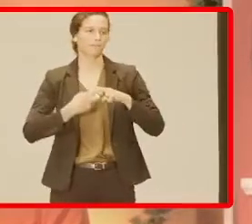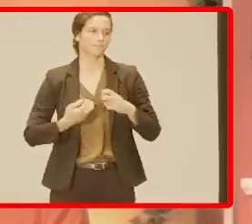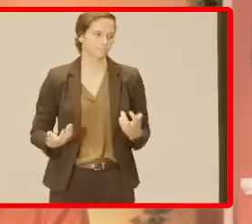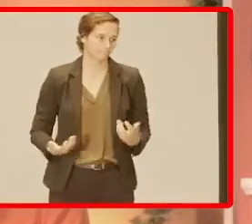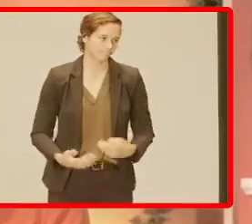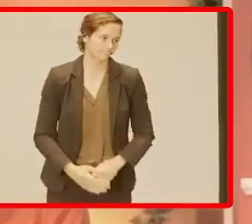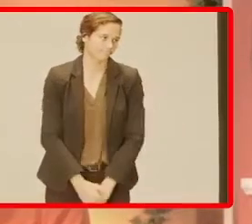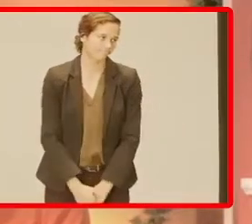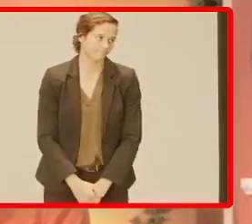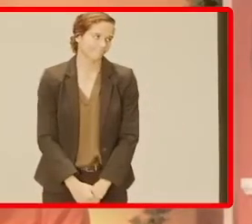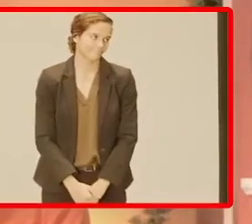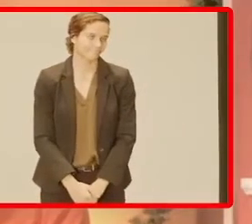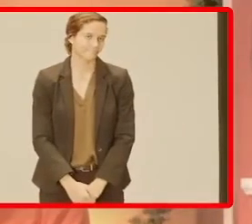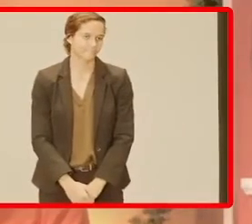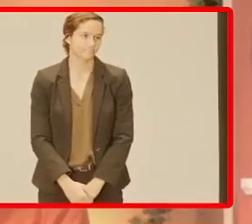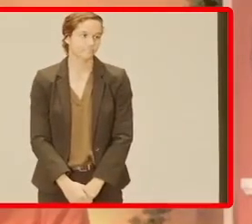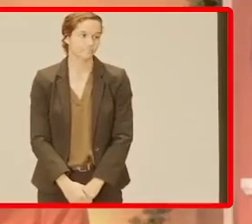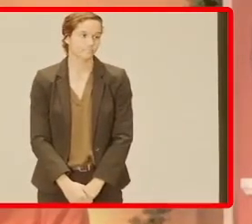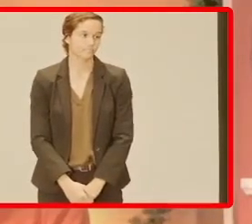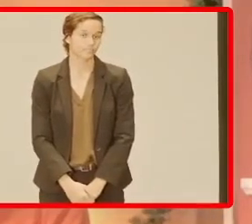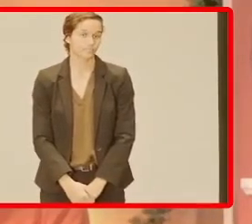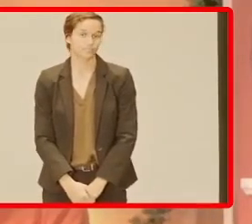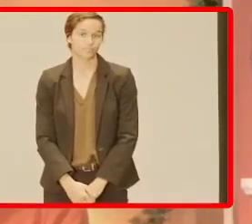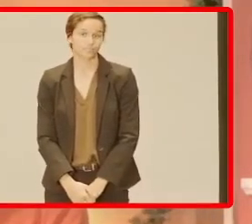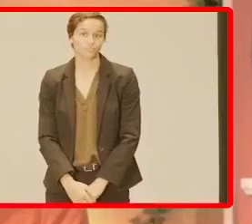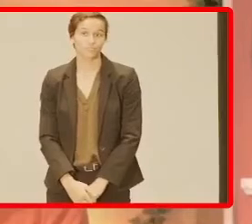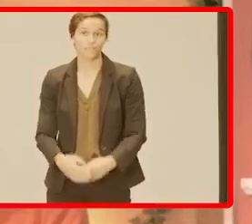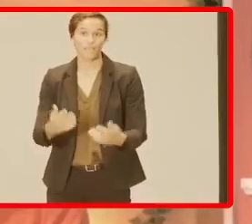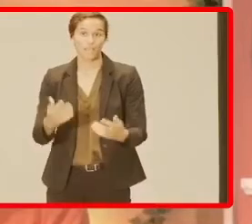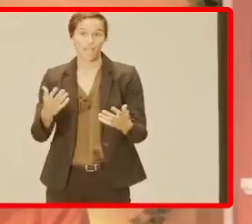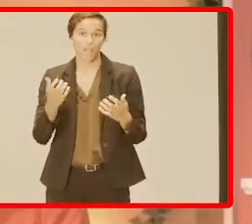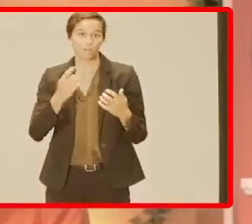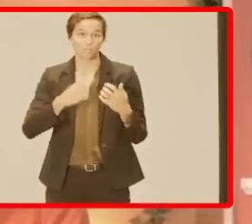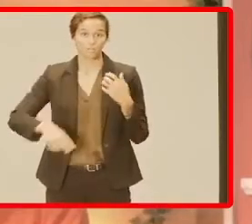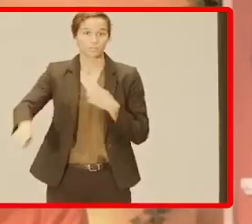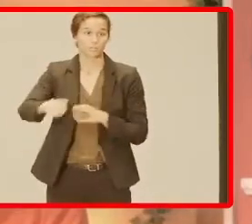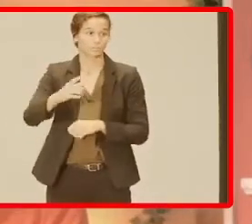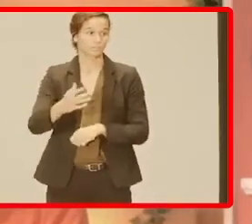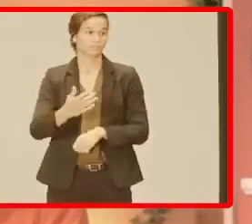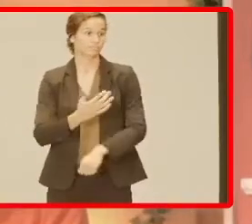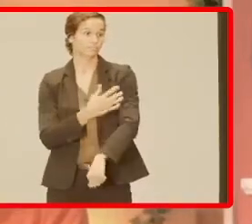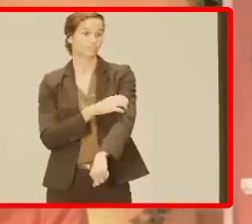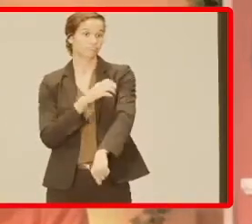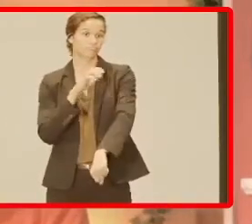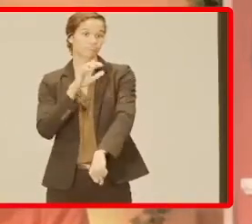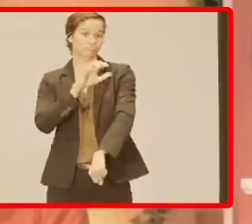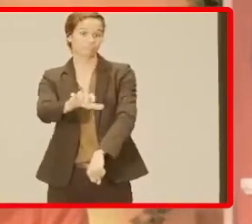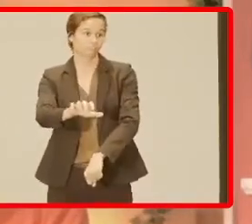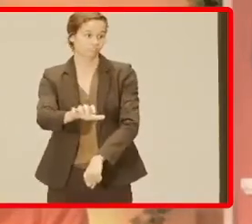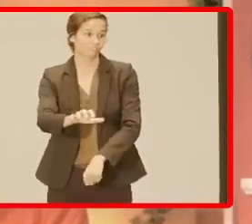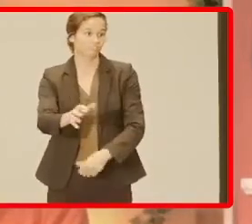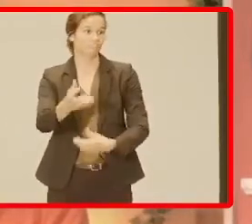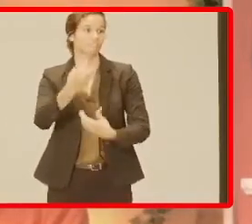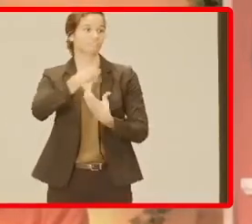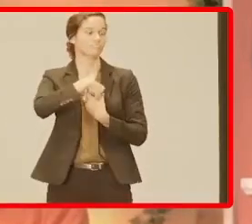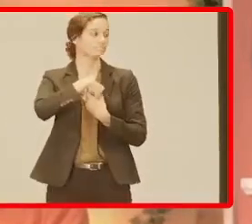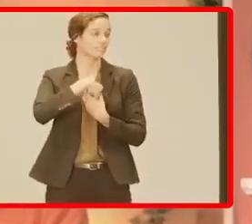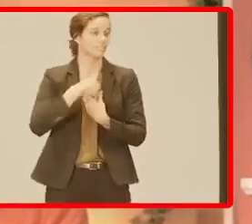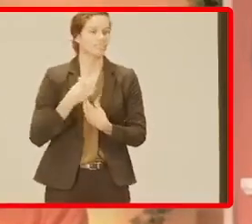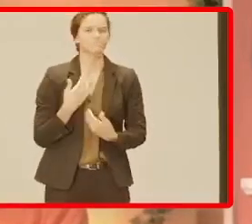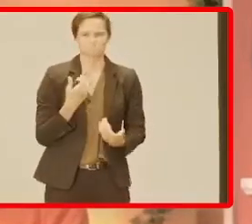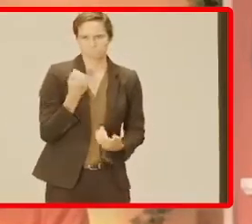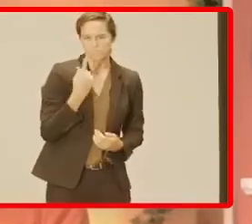So that is what I want you all to just feel empowered, that typical people, they